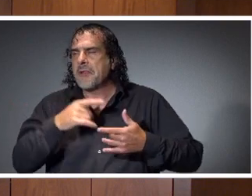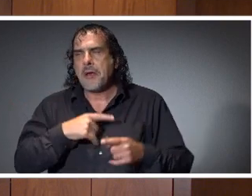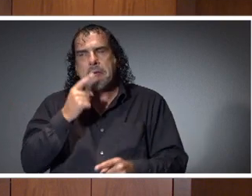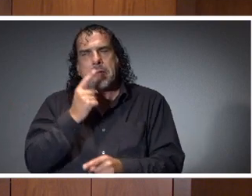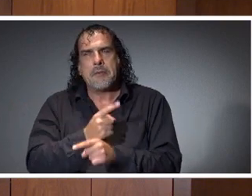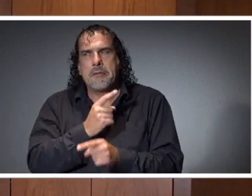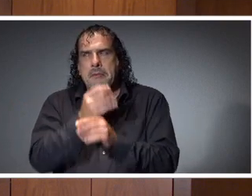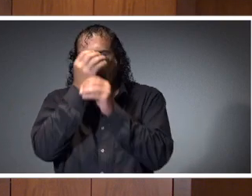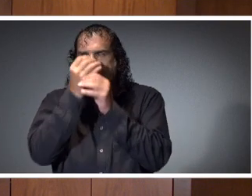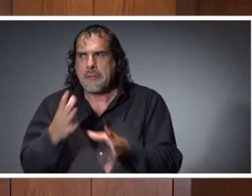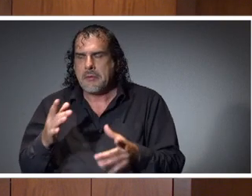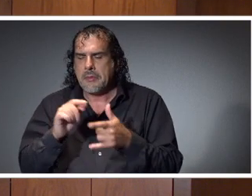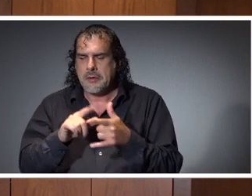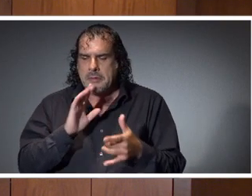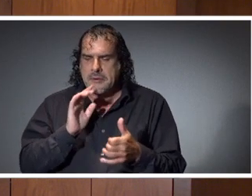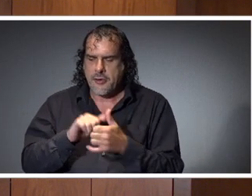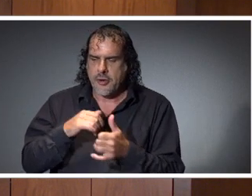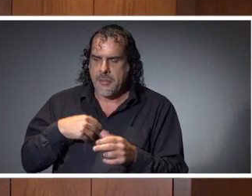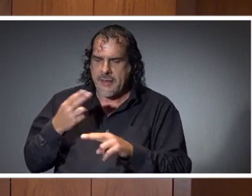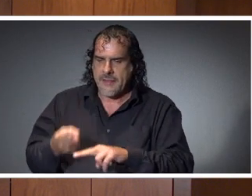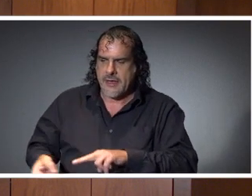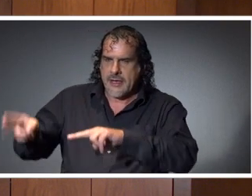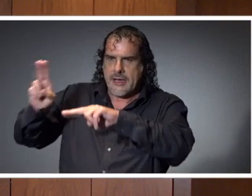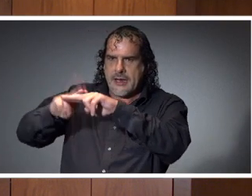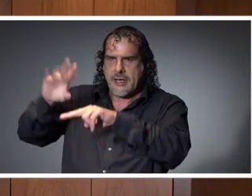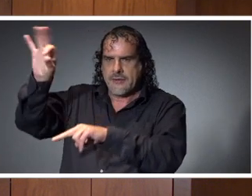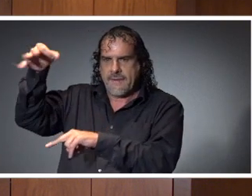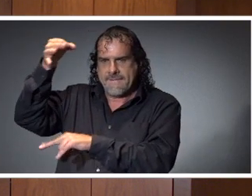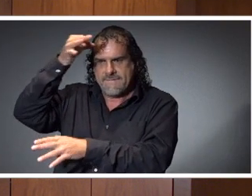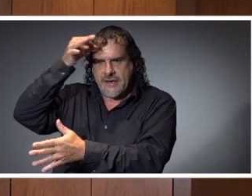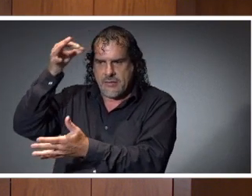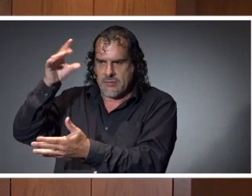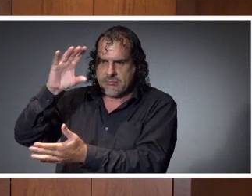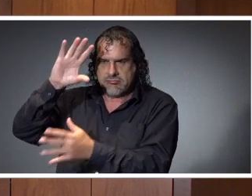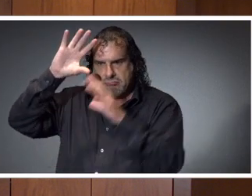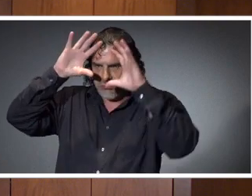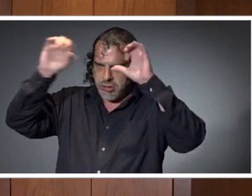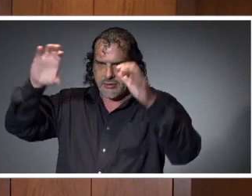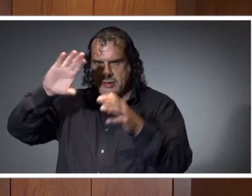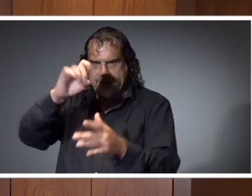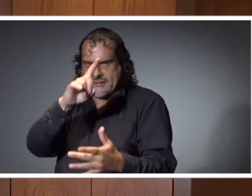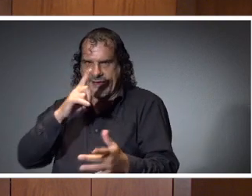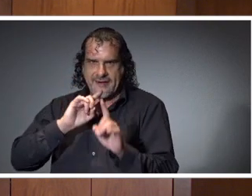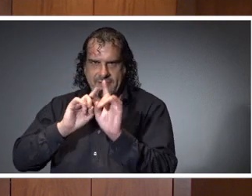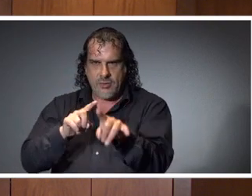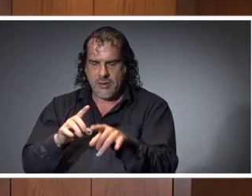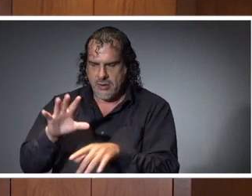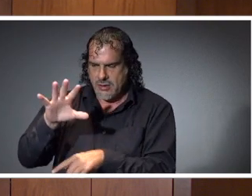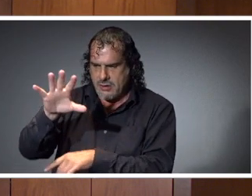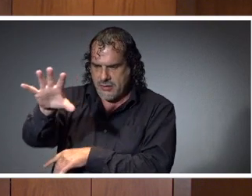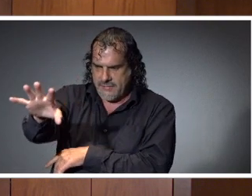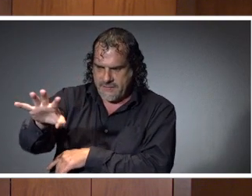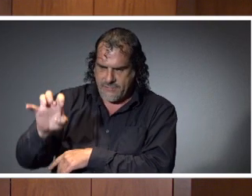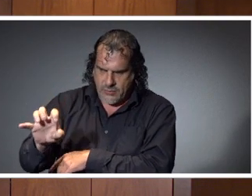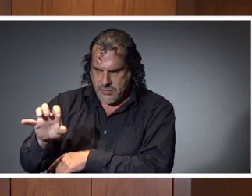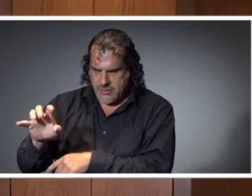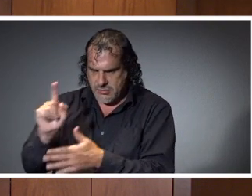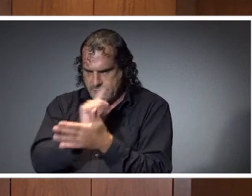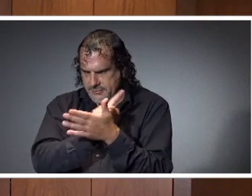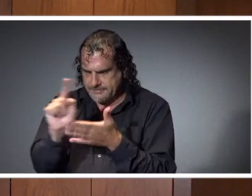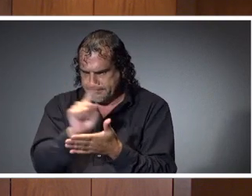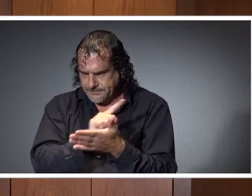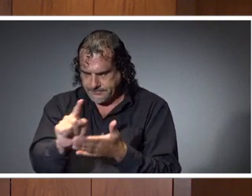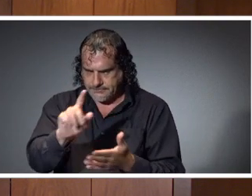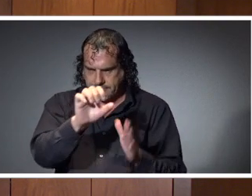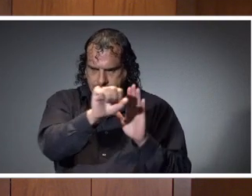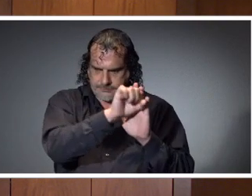so-called enhanced federal employment benefits from the president's executive orders. At first, 400 weekly, states would have to chip